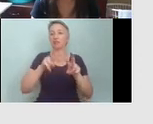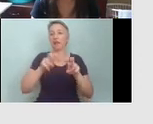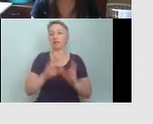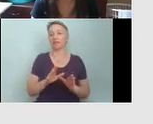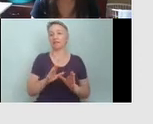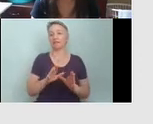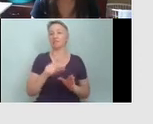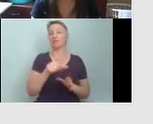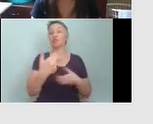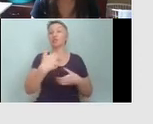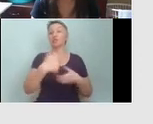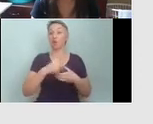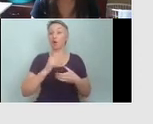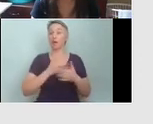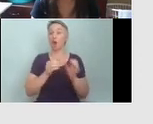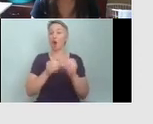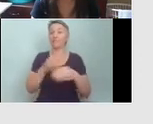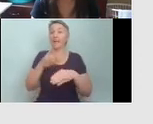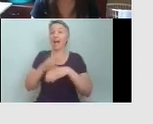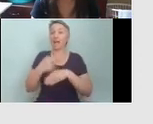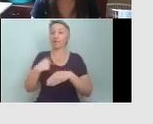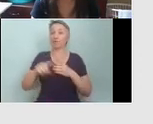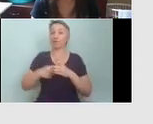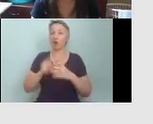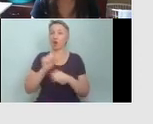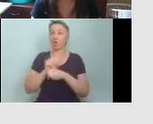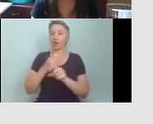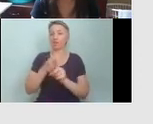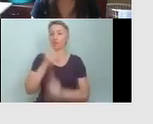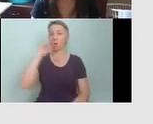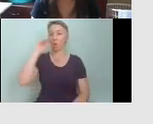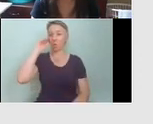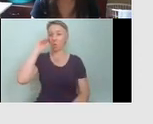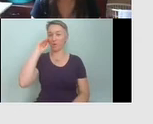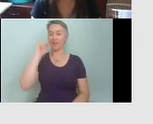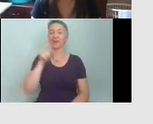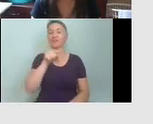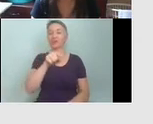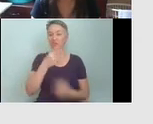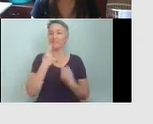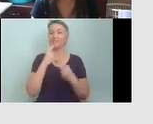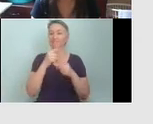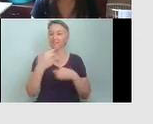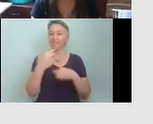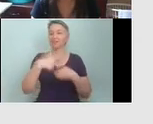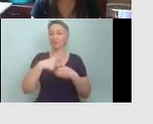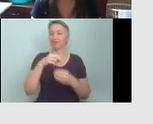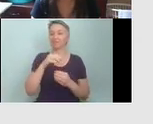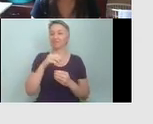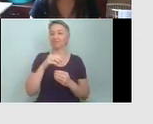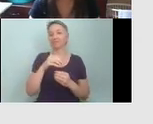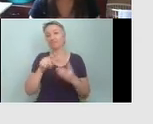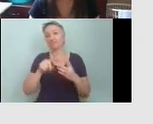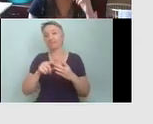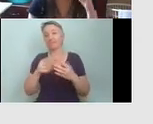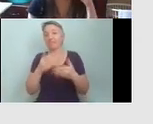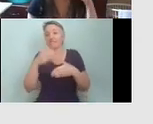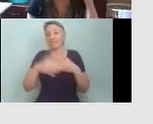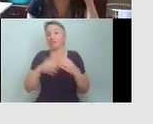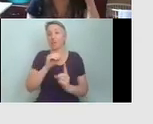working remotely, so she successfully completed her onboarding remotely, and we were able to work out some of the kinks on